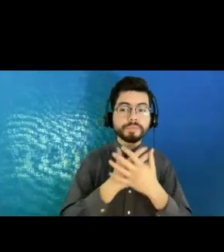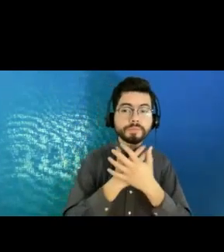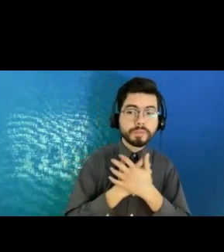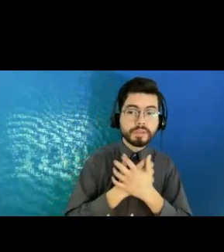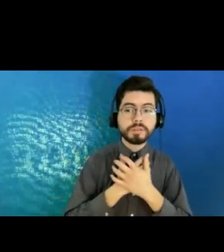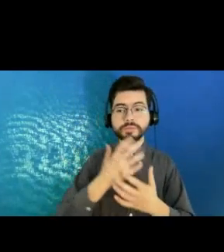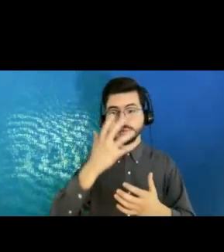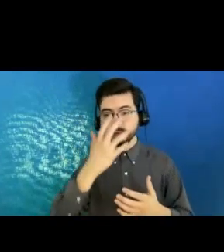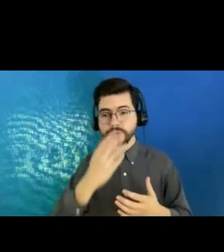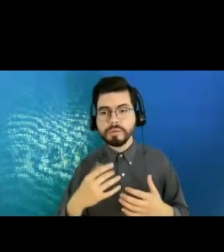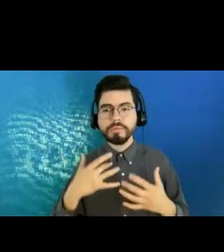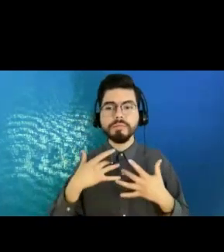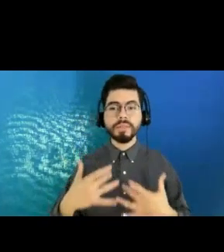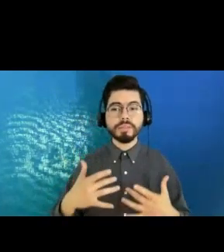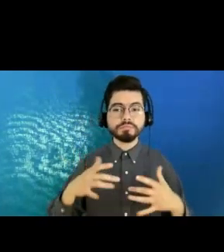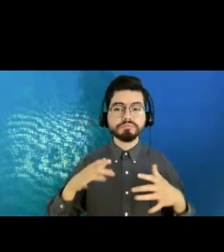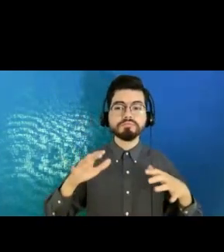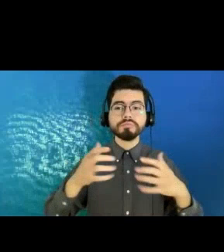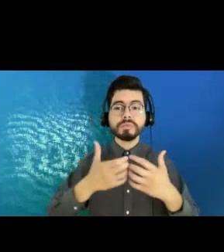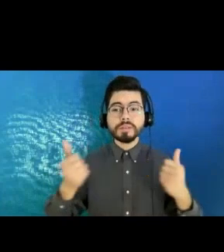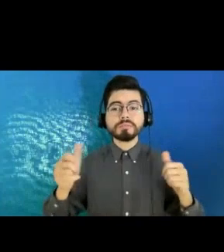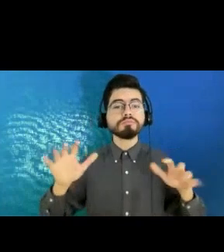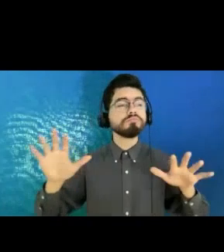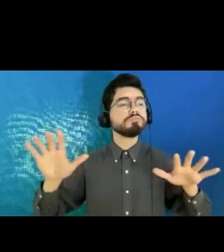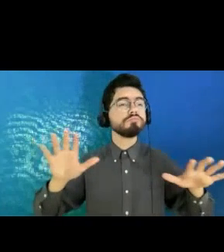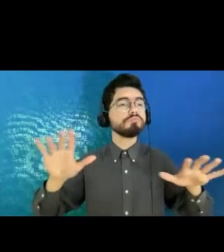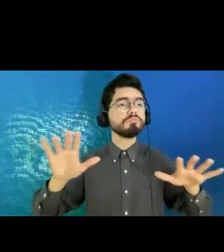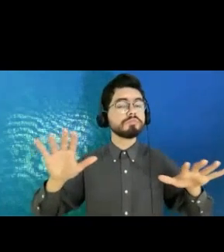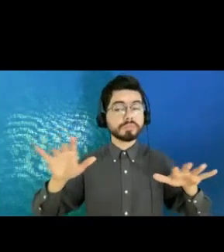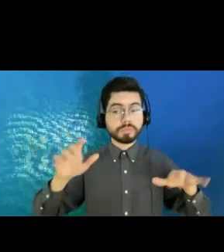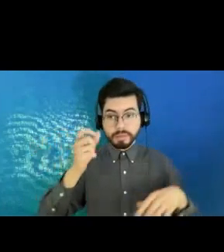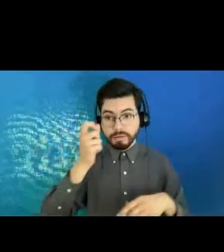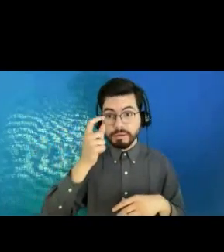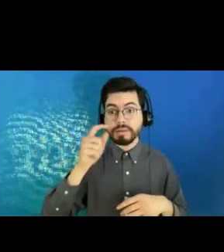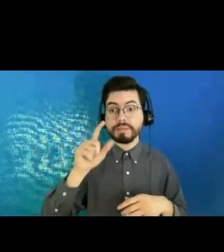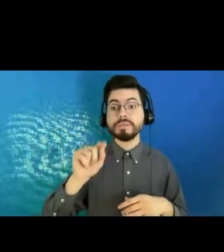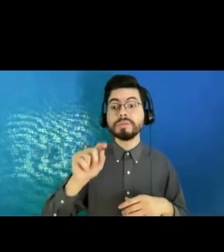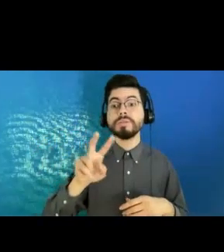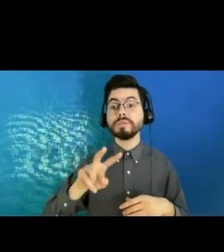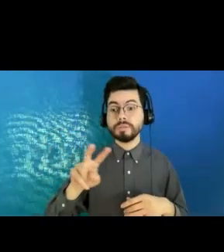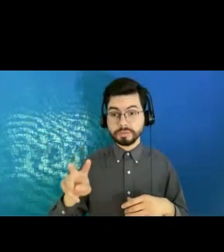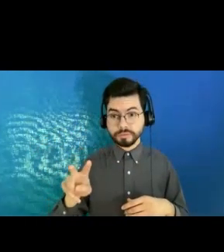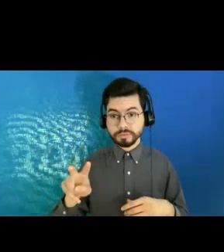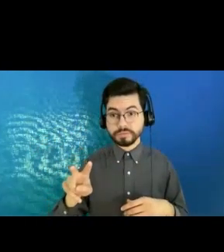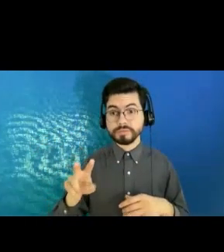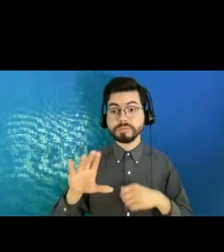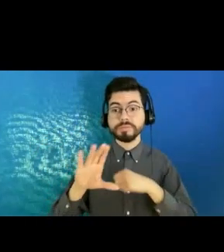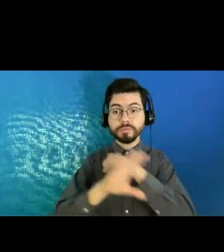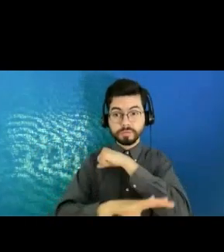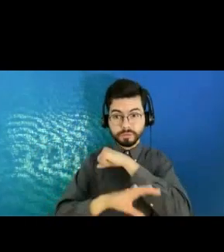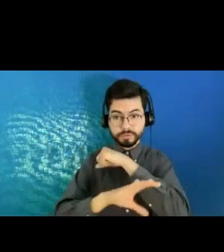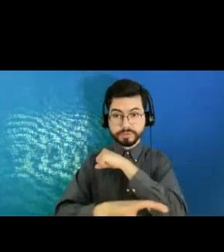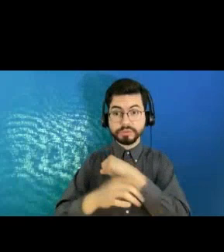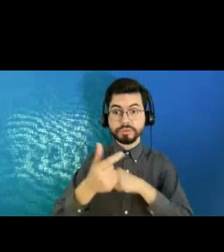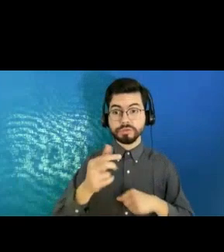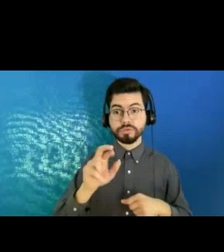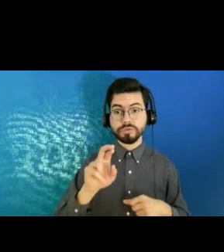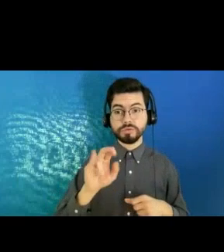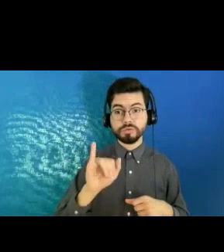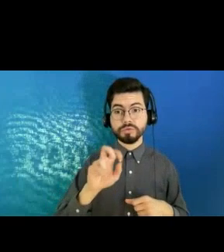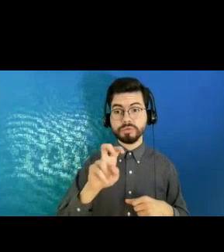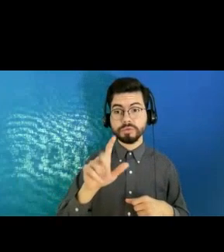separately. Well, I want to say this was in 2022. In the fall, a grizzly bear started